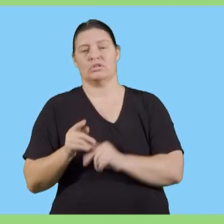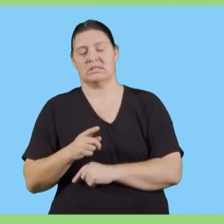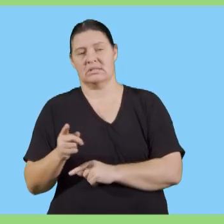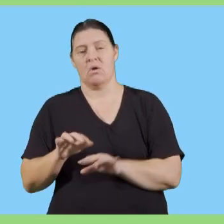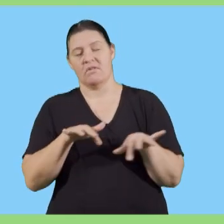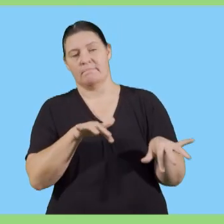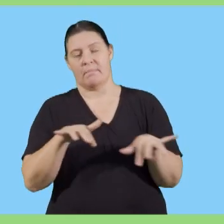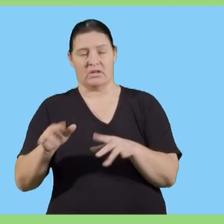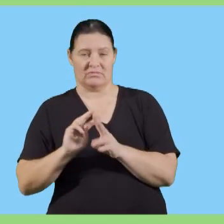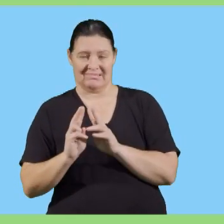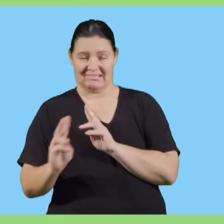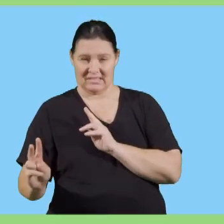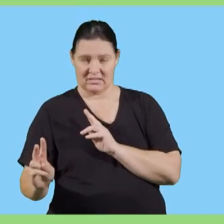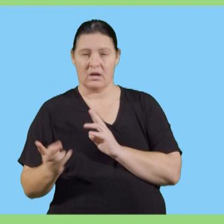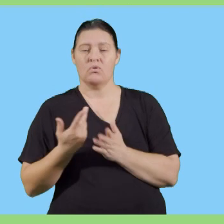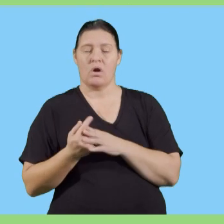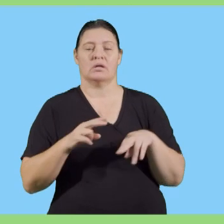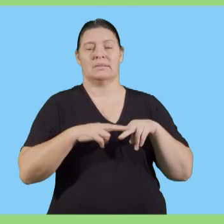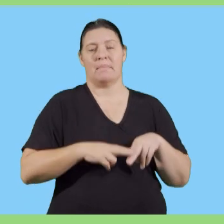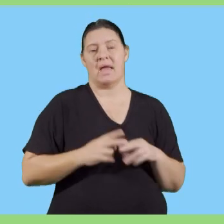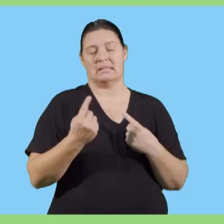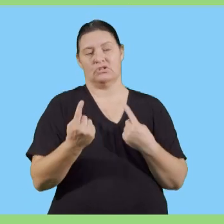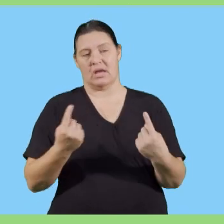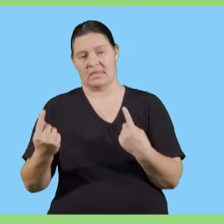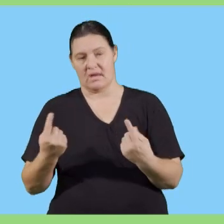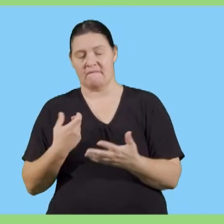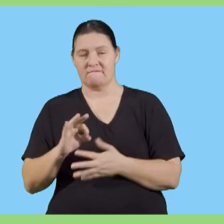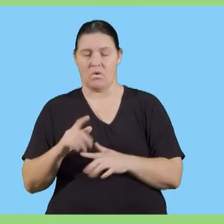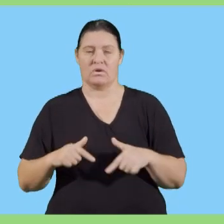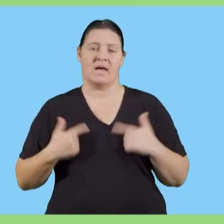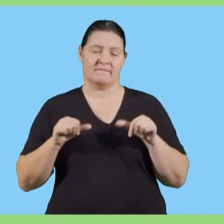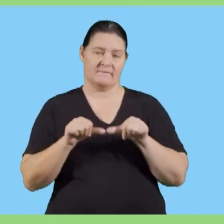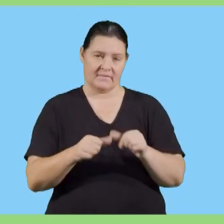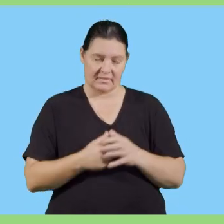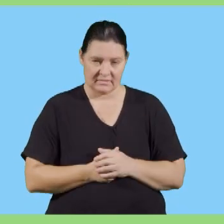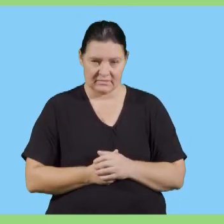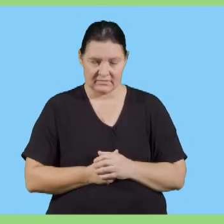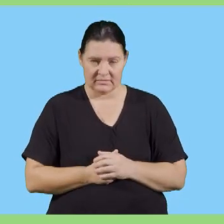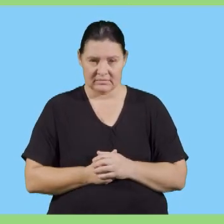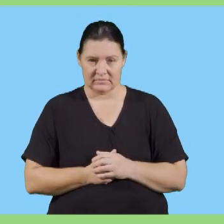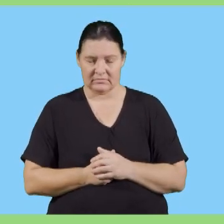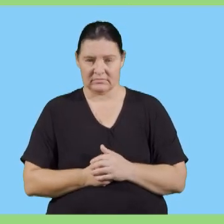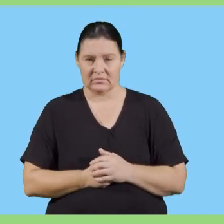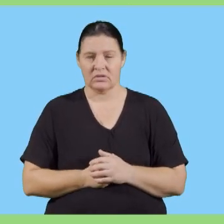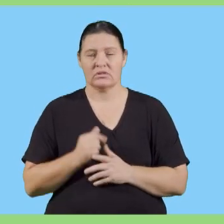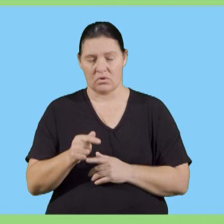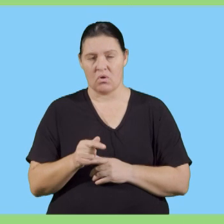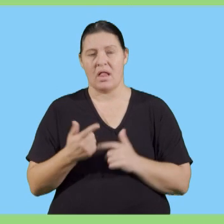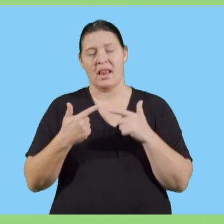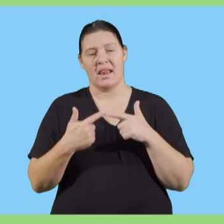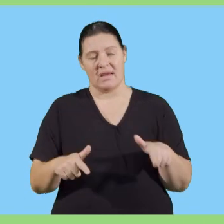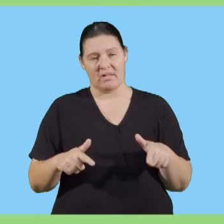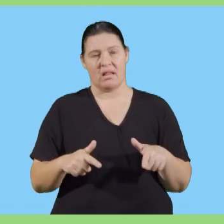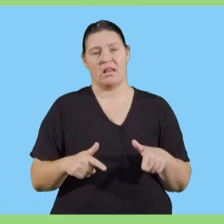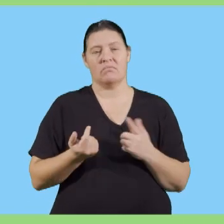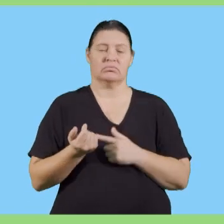community of populations that rely on each other for survival. So that ecological level